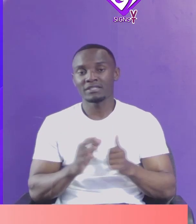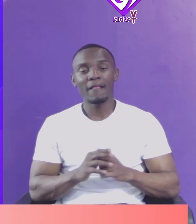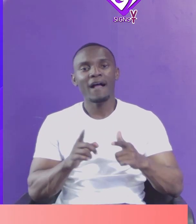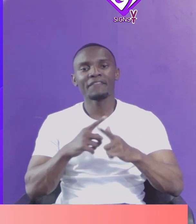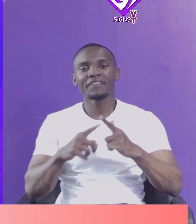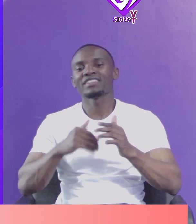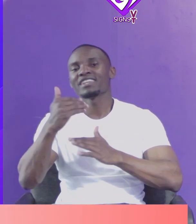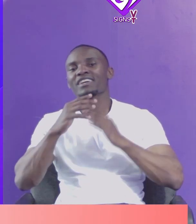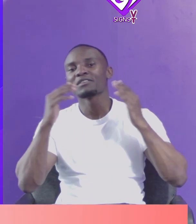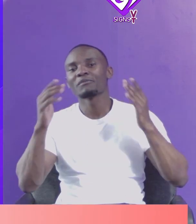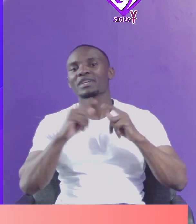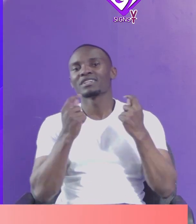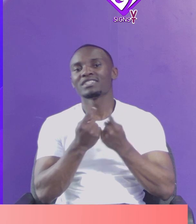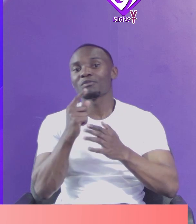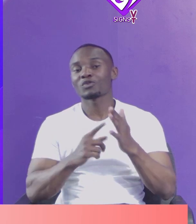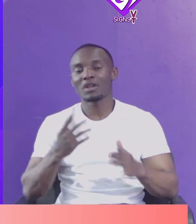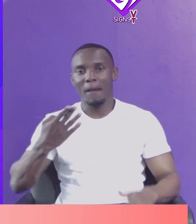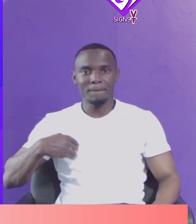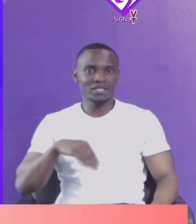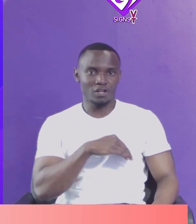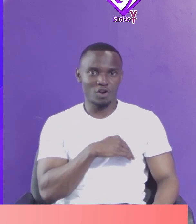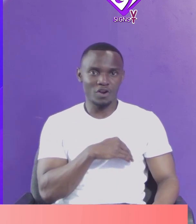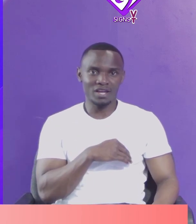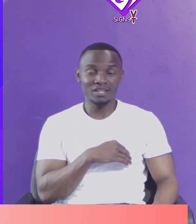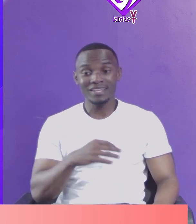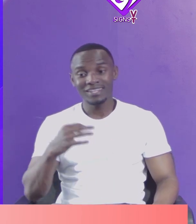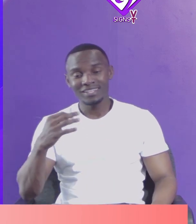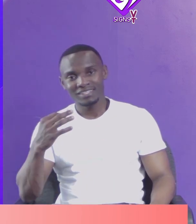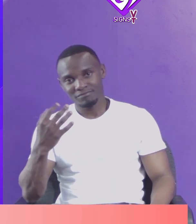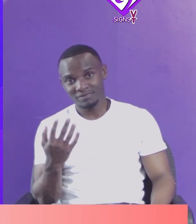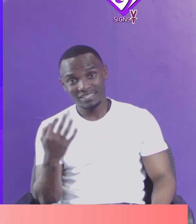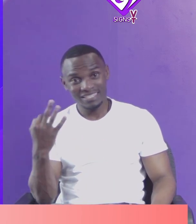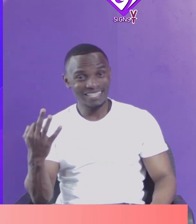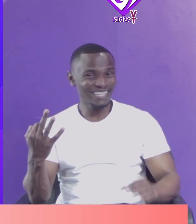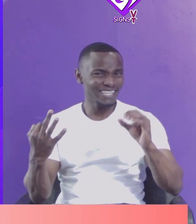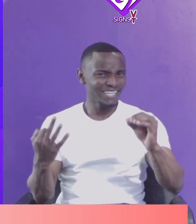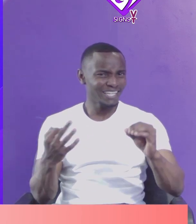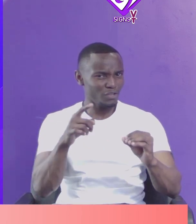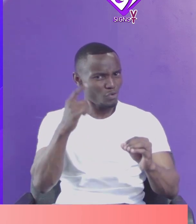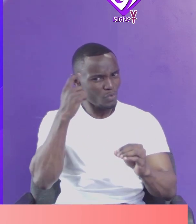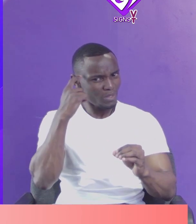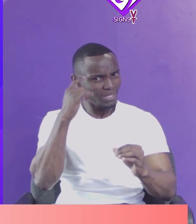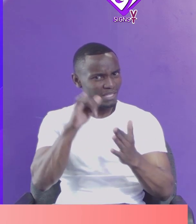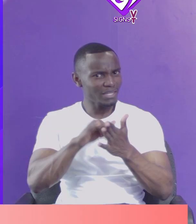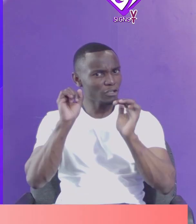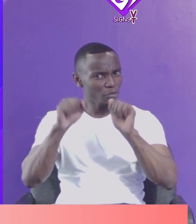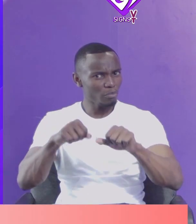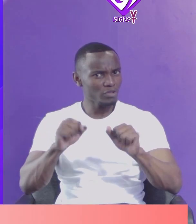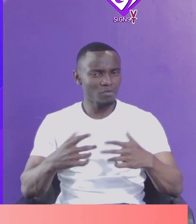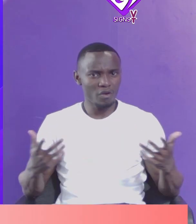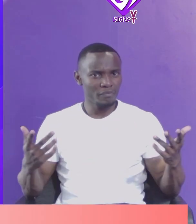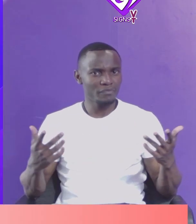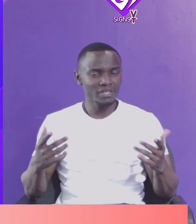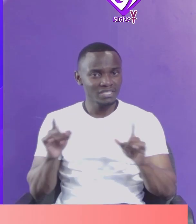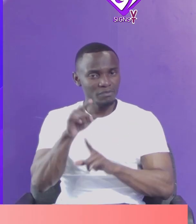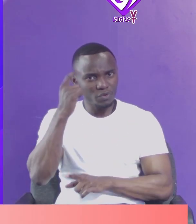kapatana nayo ikakuwa ni Barcelona. Statement performance, 3-0 win against Barcelona. Did you see this coming perhaps? And how do you see Chelsea now moving